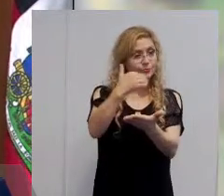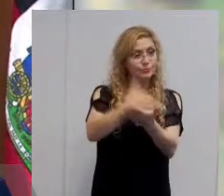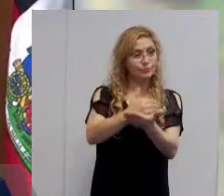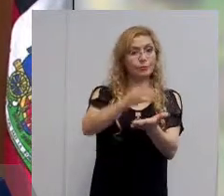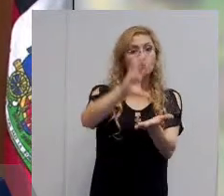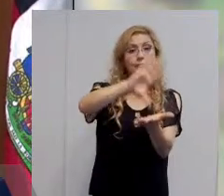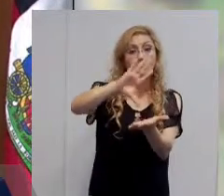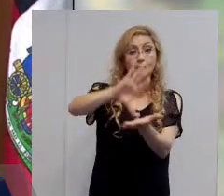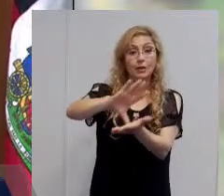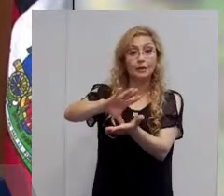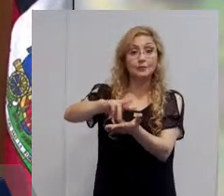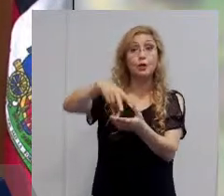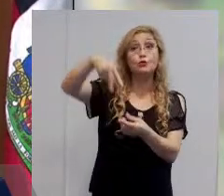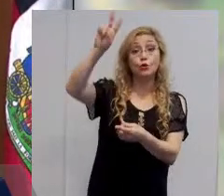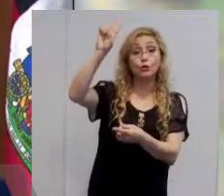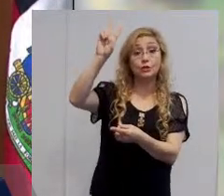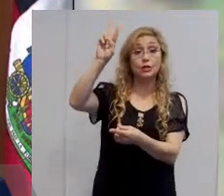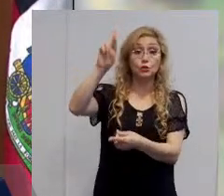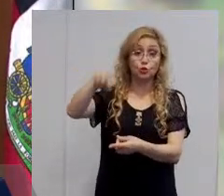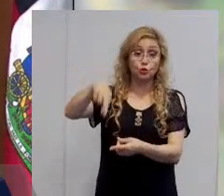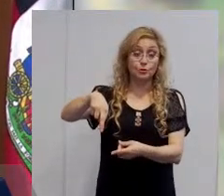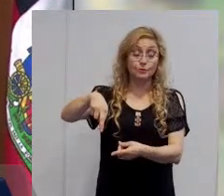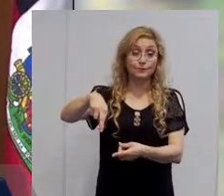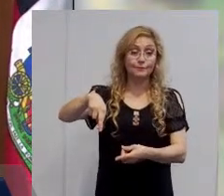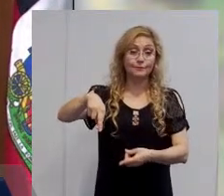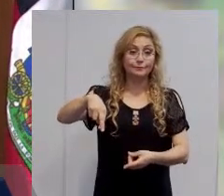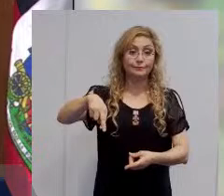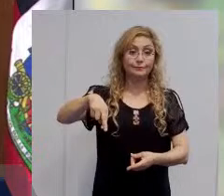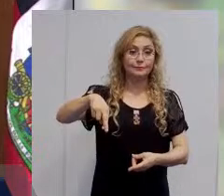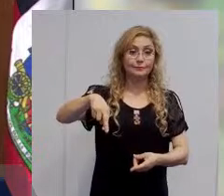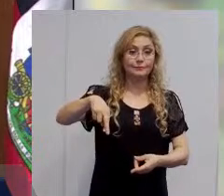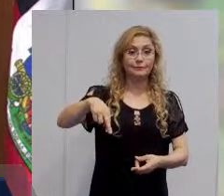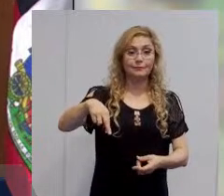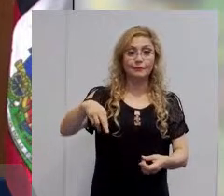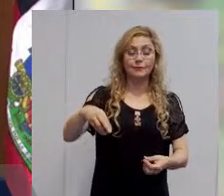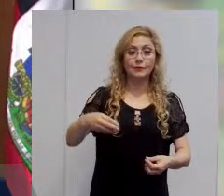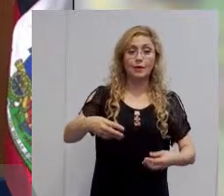new strategic partnership between the South and North countries.